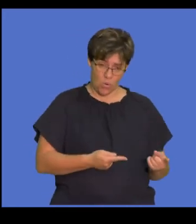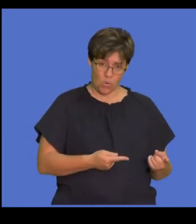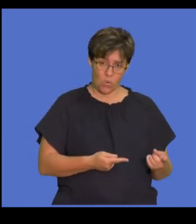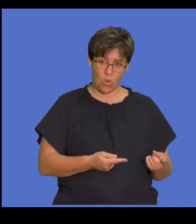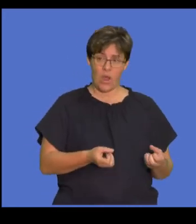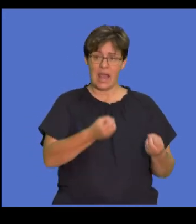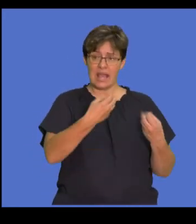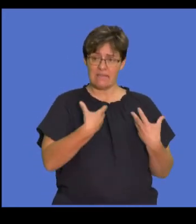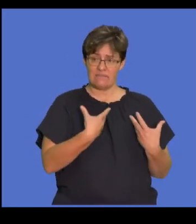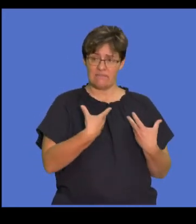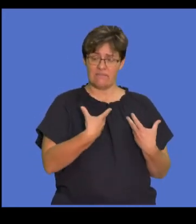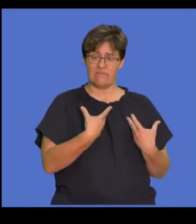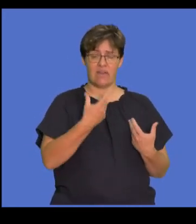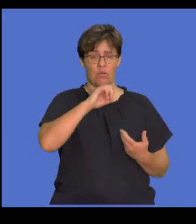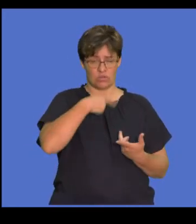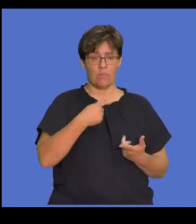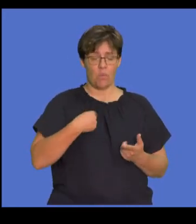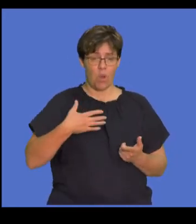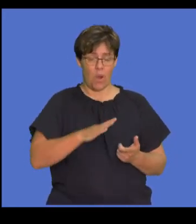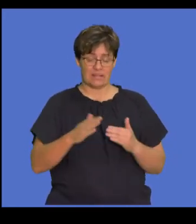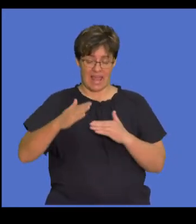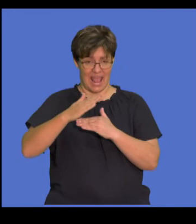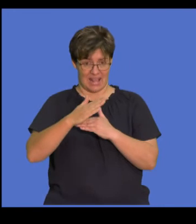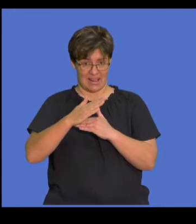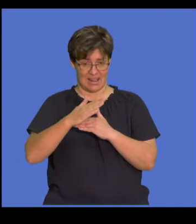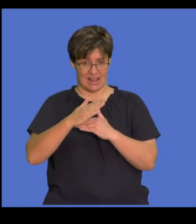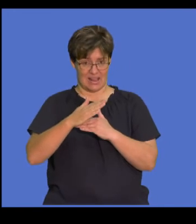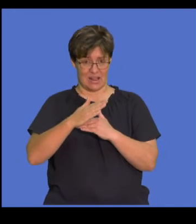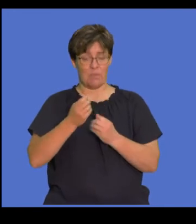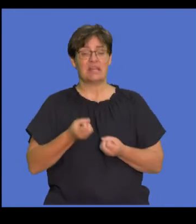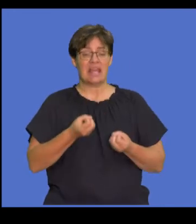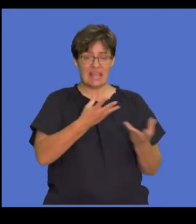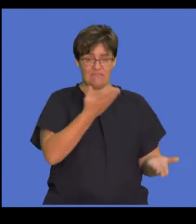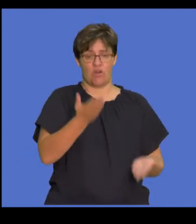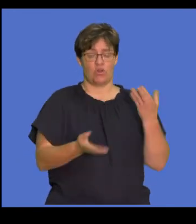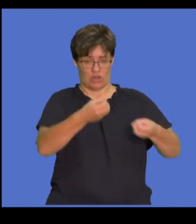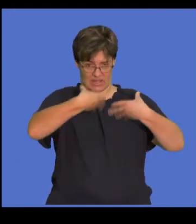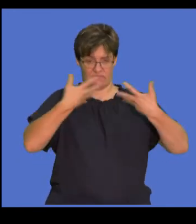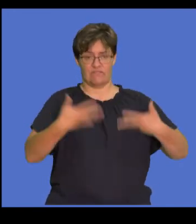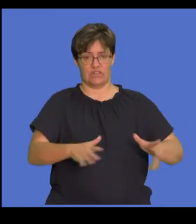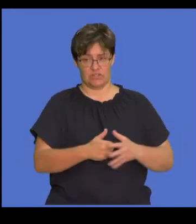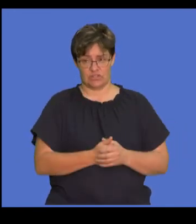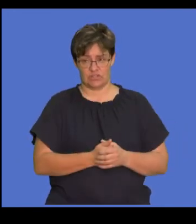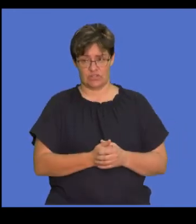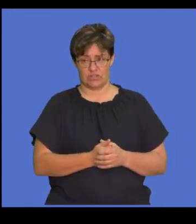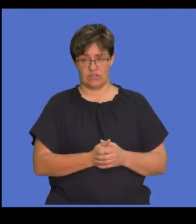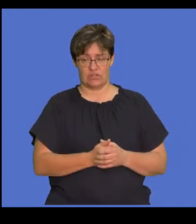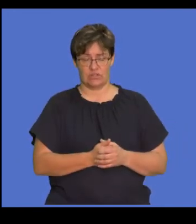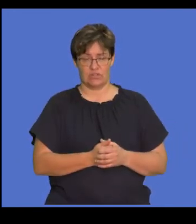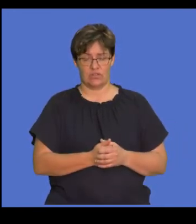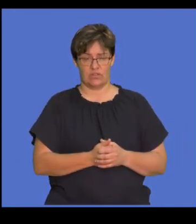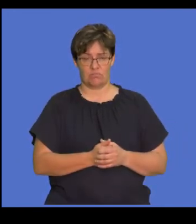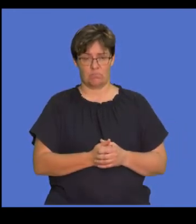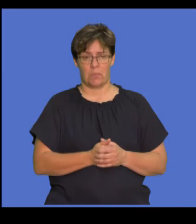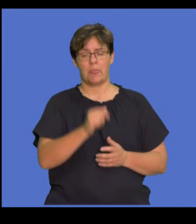given an equation, it's when I'm trying to find the angle and I'm given the ratio, right? Let's look at this